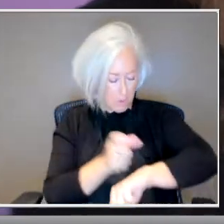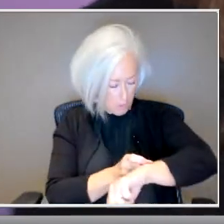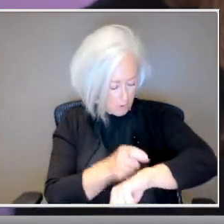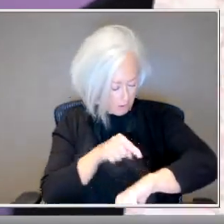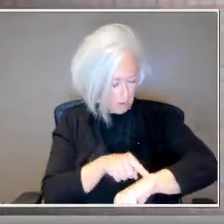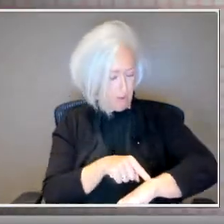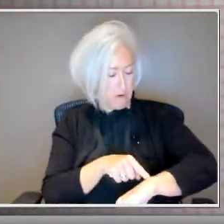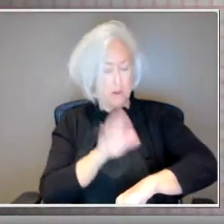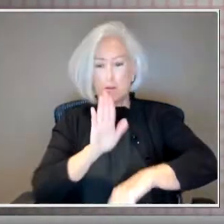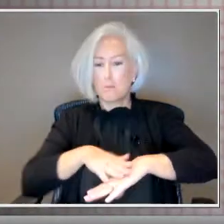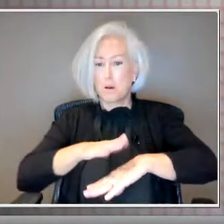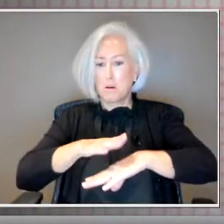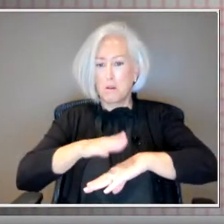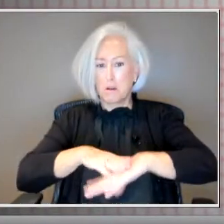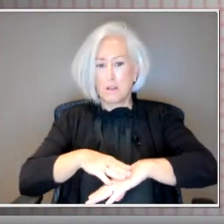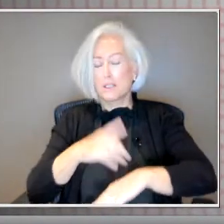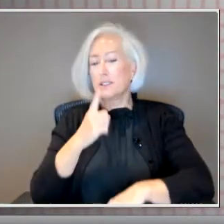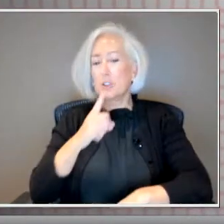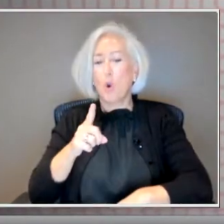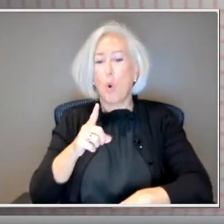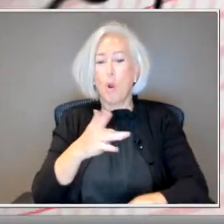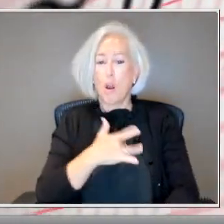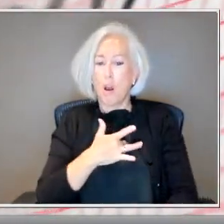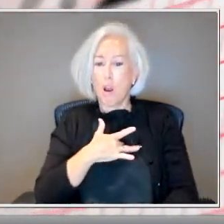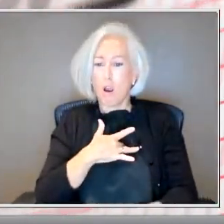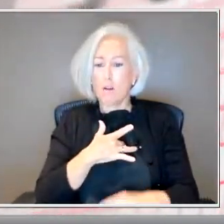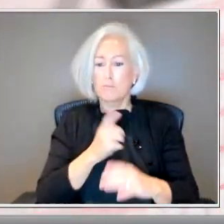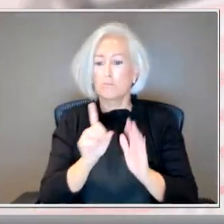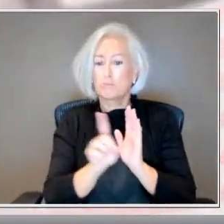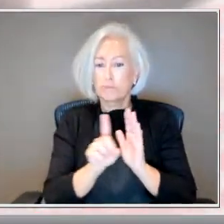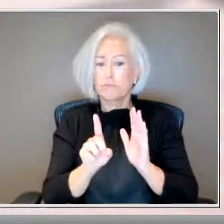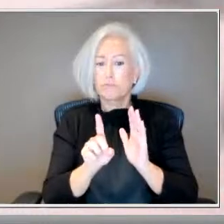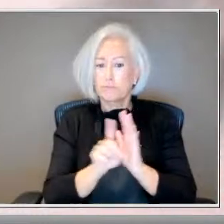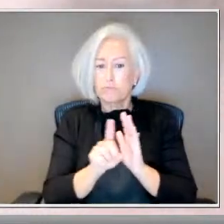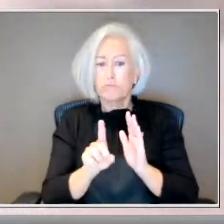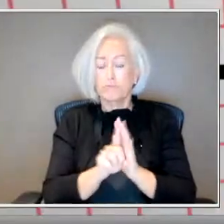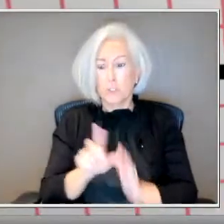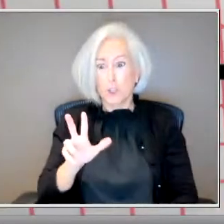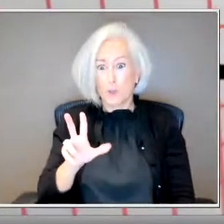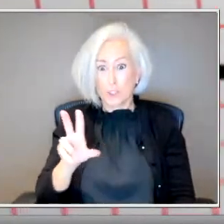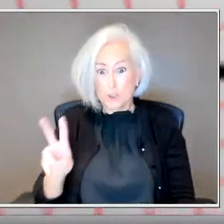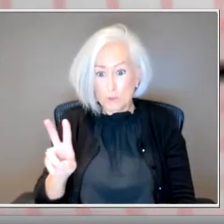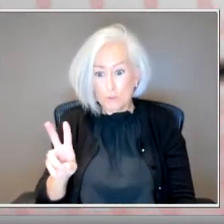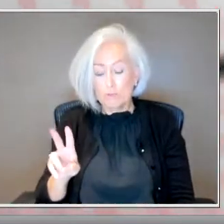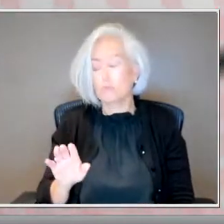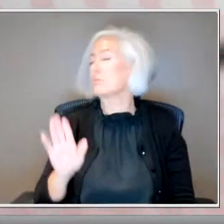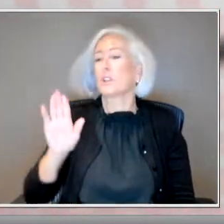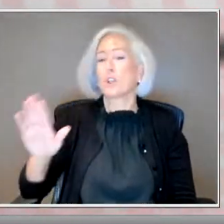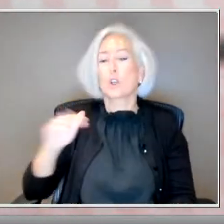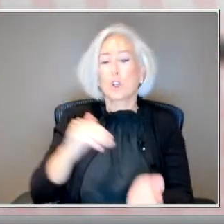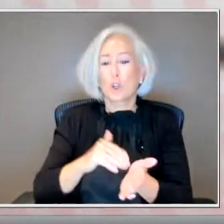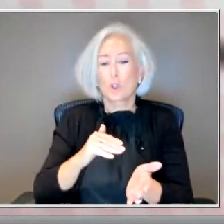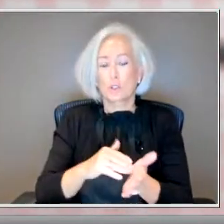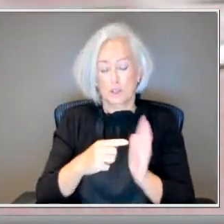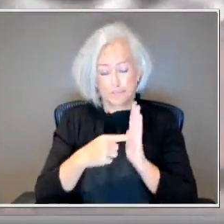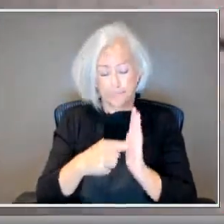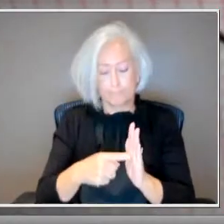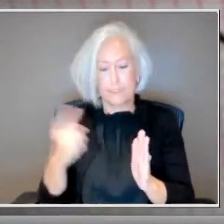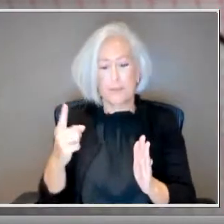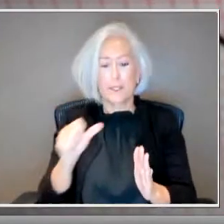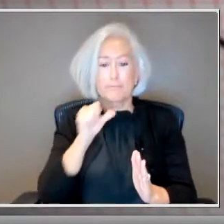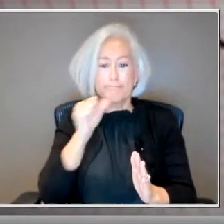was 32. Her doctor ordered an EKG, which revealed something unexpected. Mike was experiencing